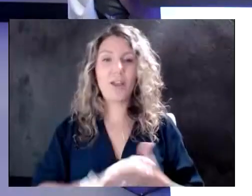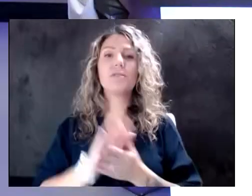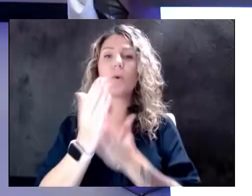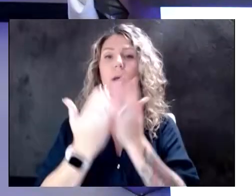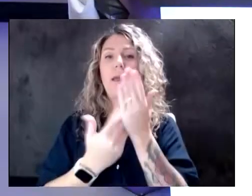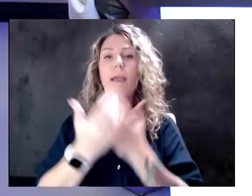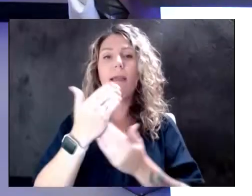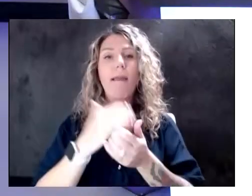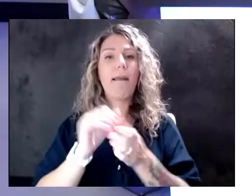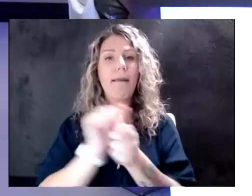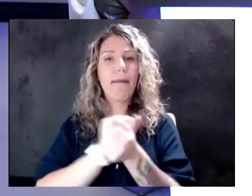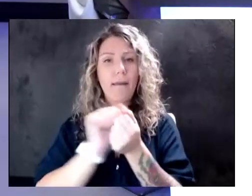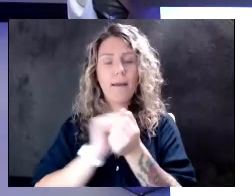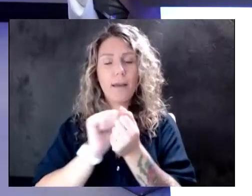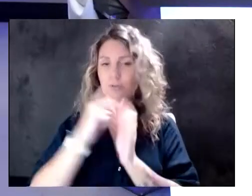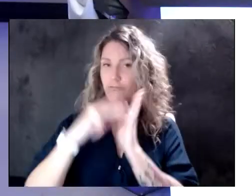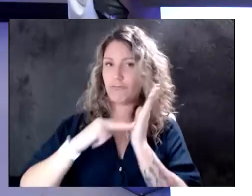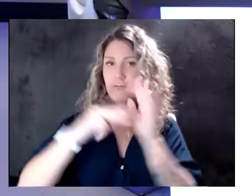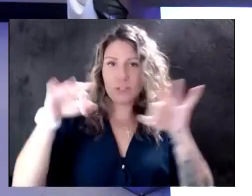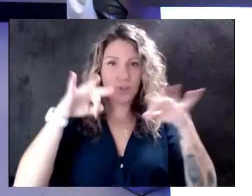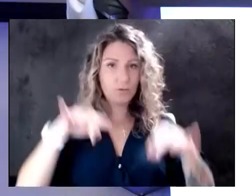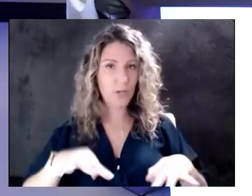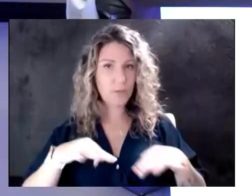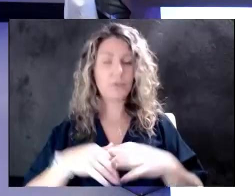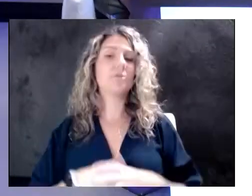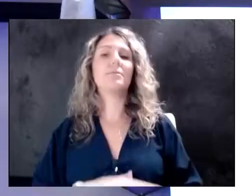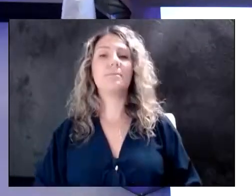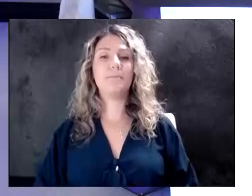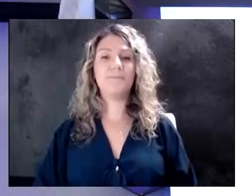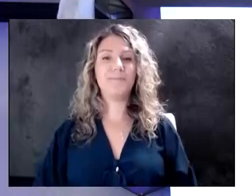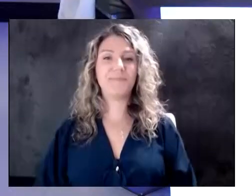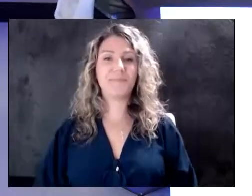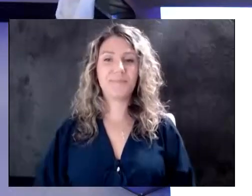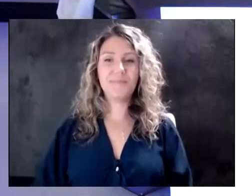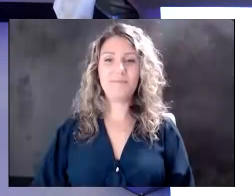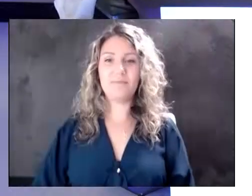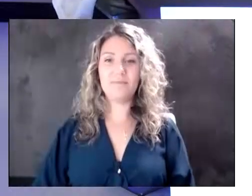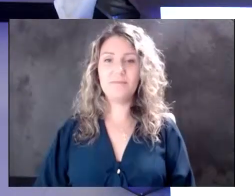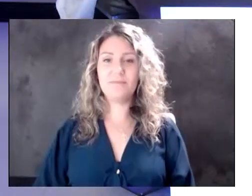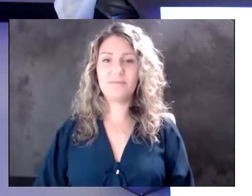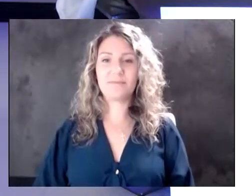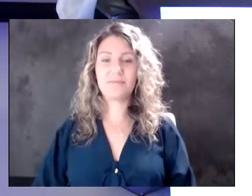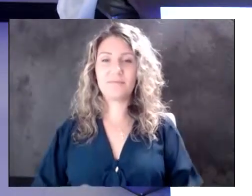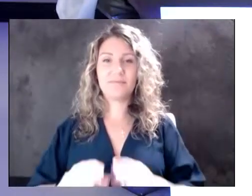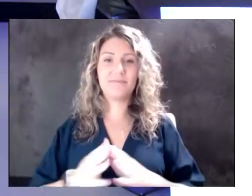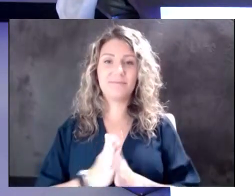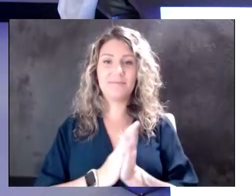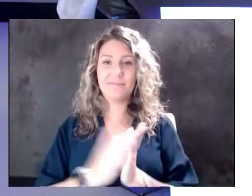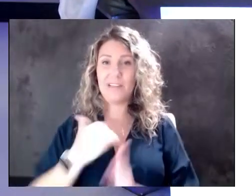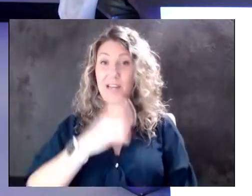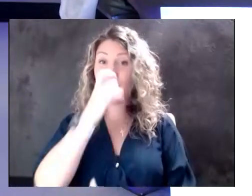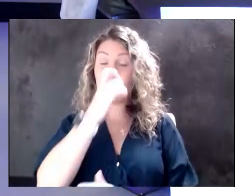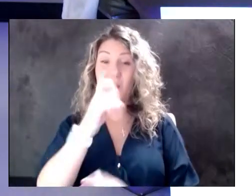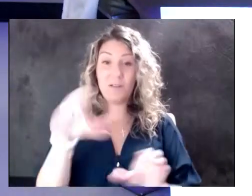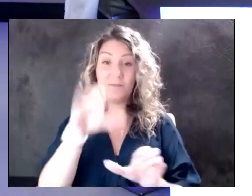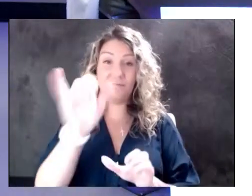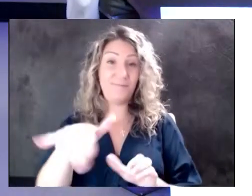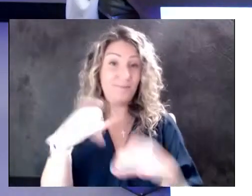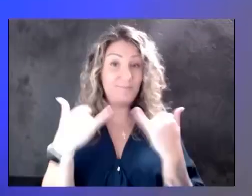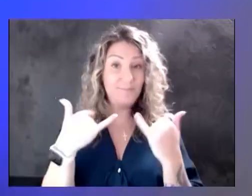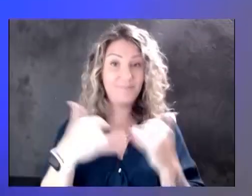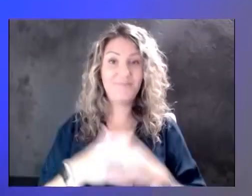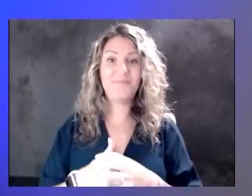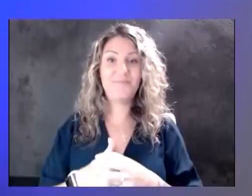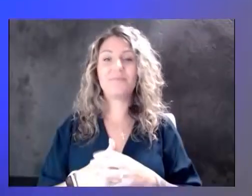going to get our directions out. Okay. I'm not going to do this right now because we're going to try to keep this